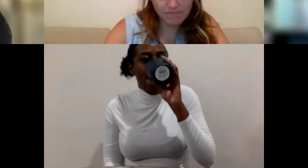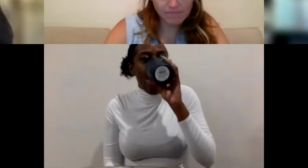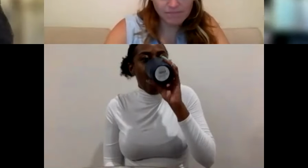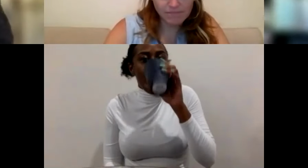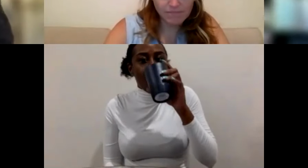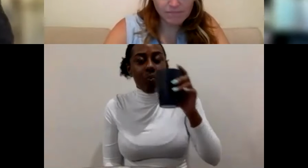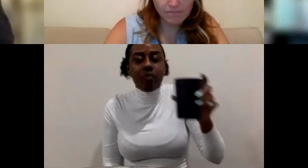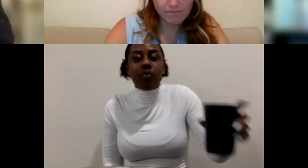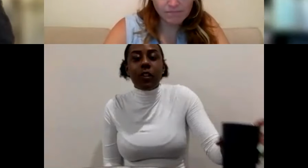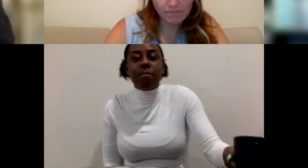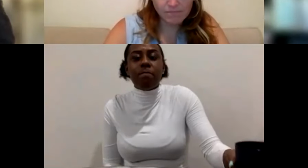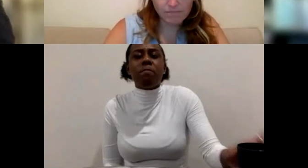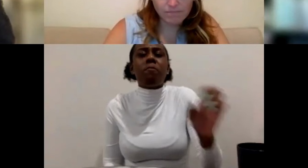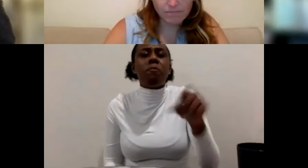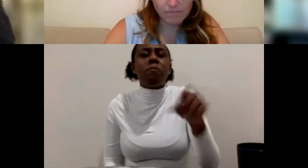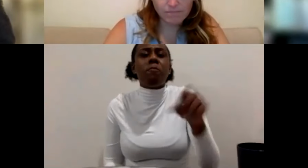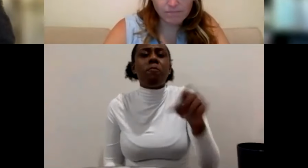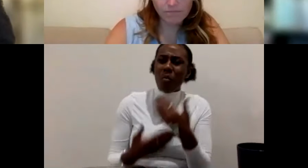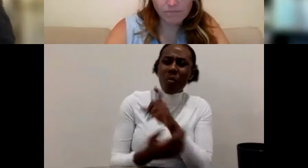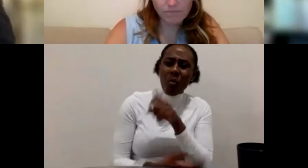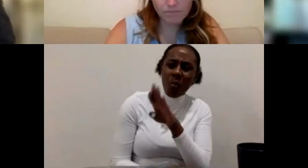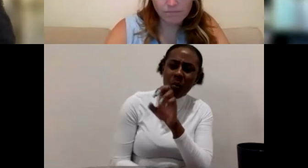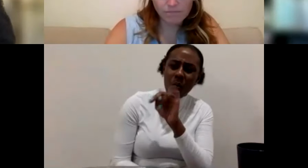Yeah, Benjamin, great question. So,